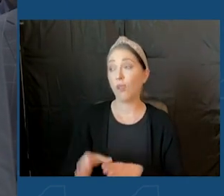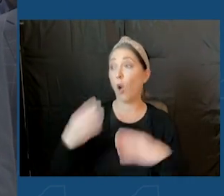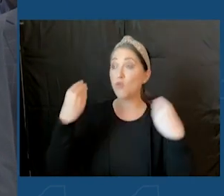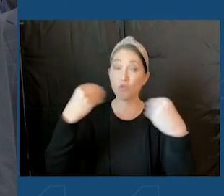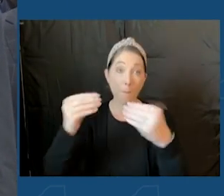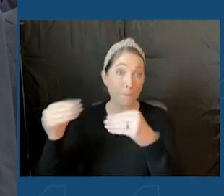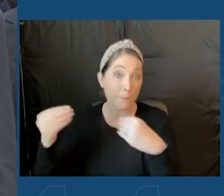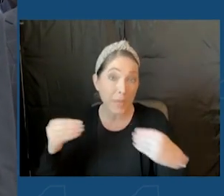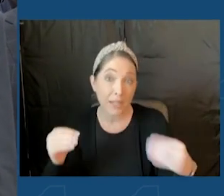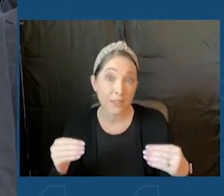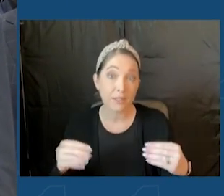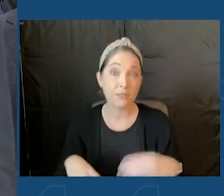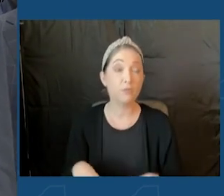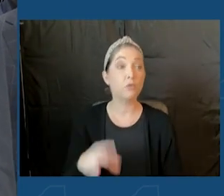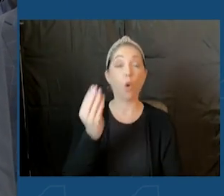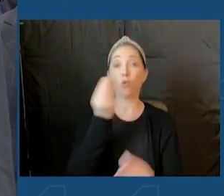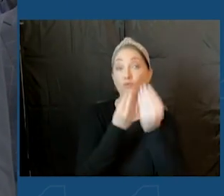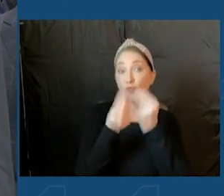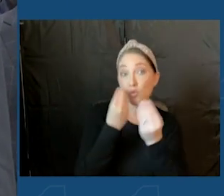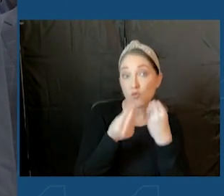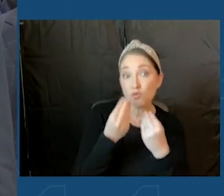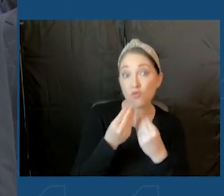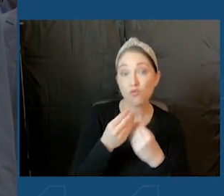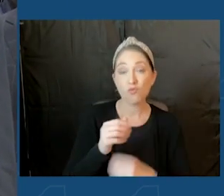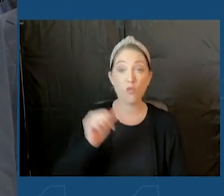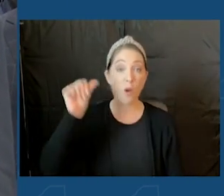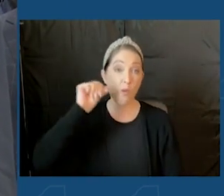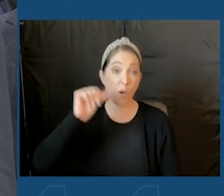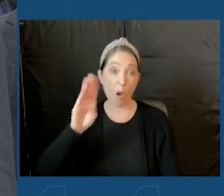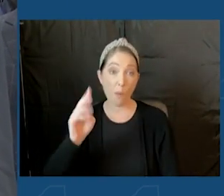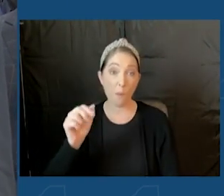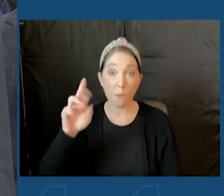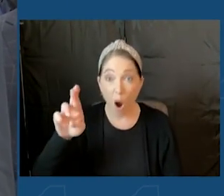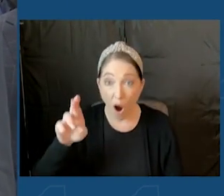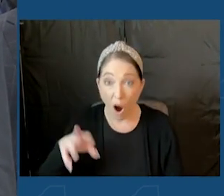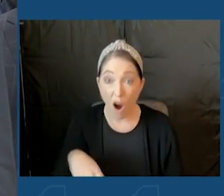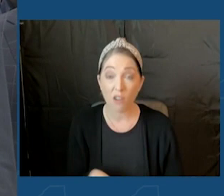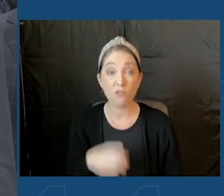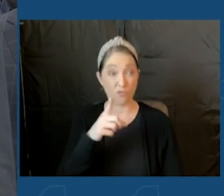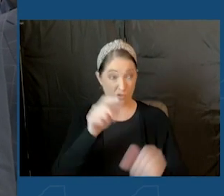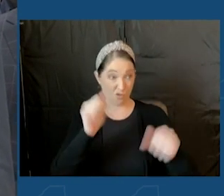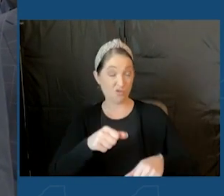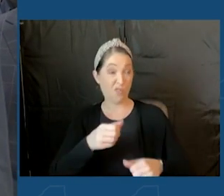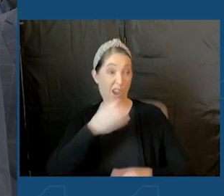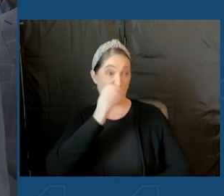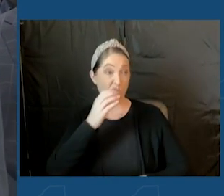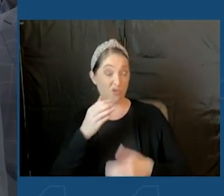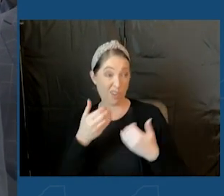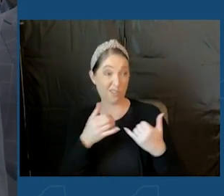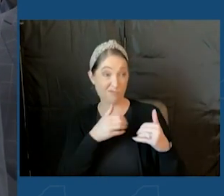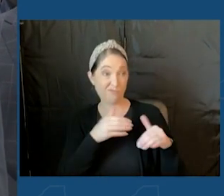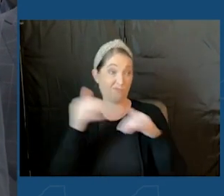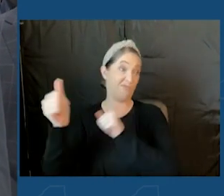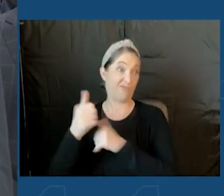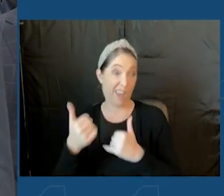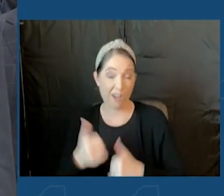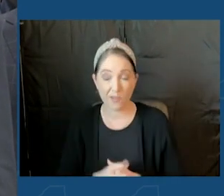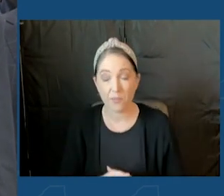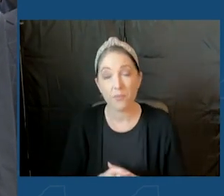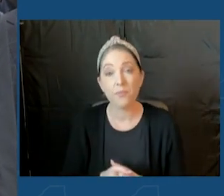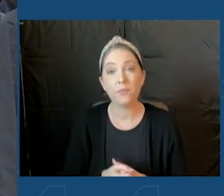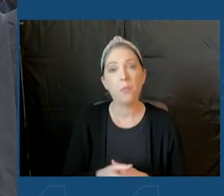bar, so you can have that cocktail as you're ready to go. You can have drinks to go now, thanks to legislature and what we did. But you think about how